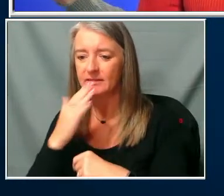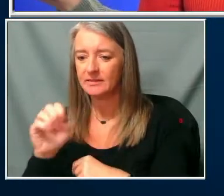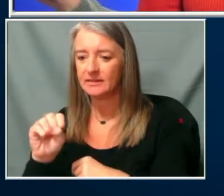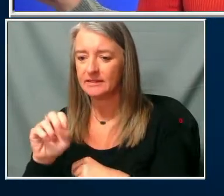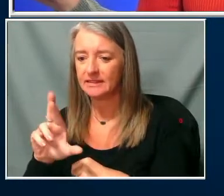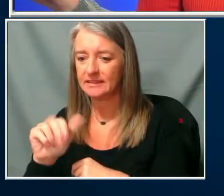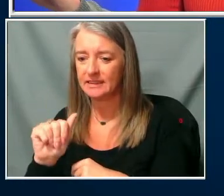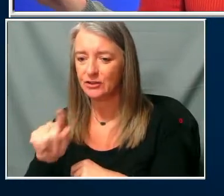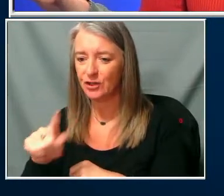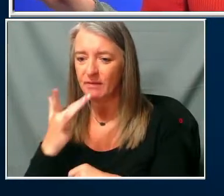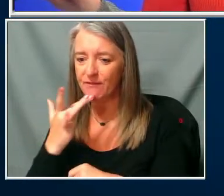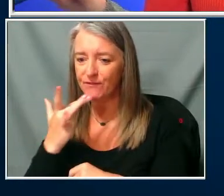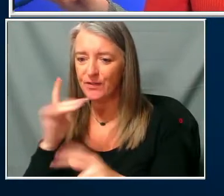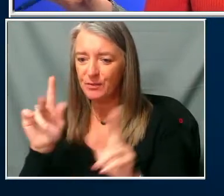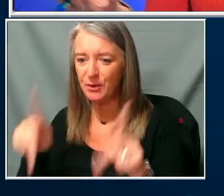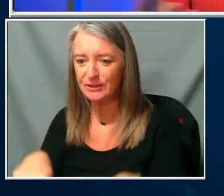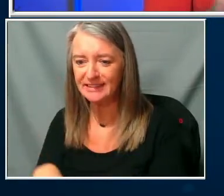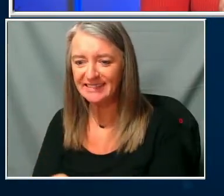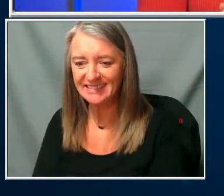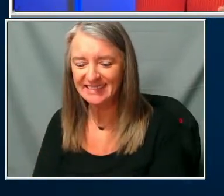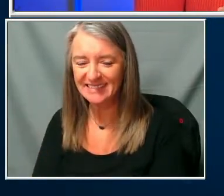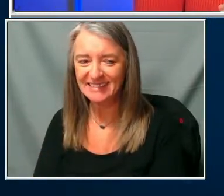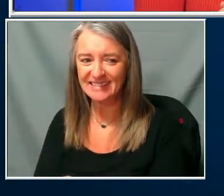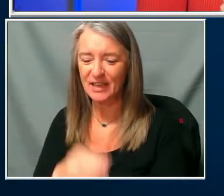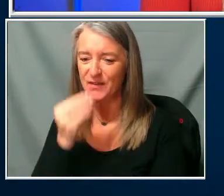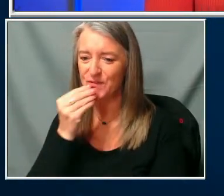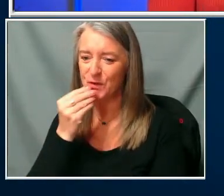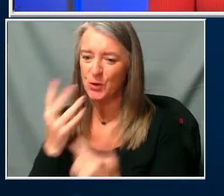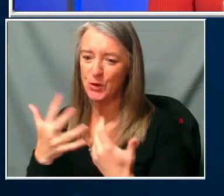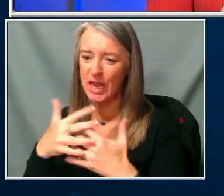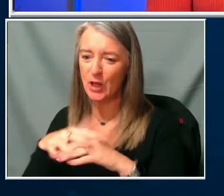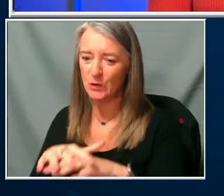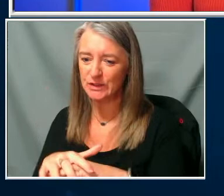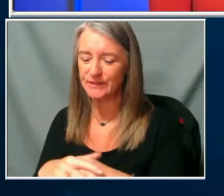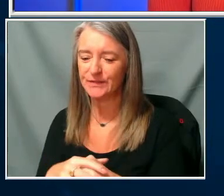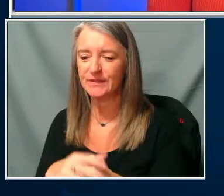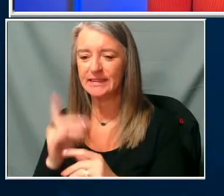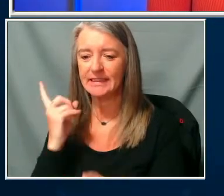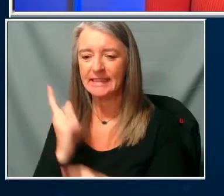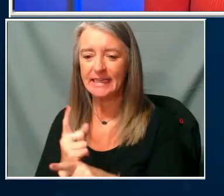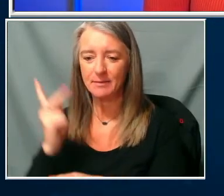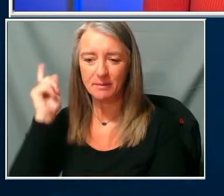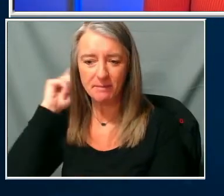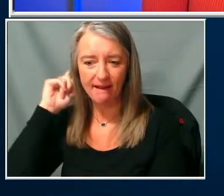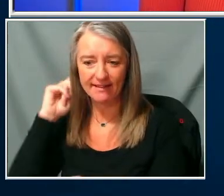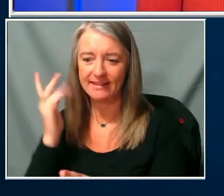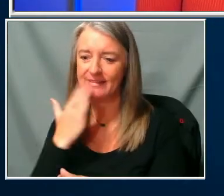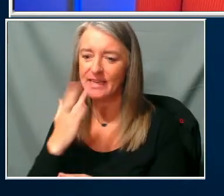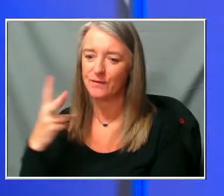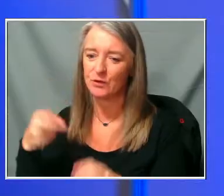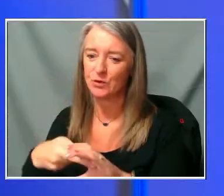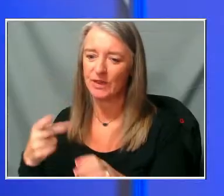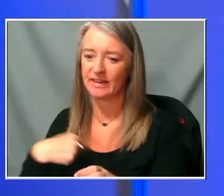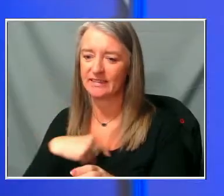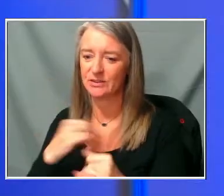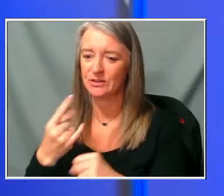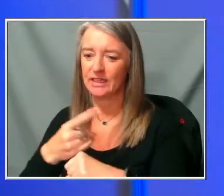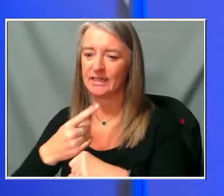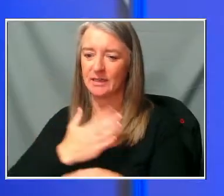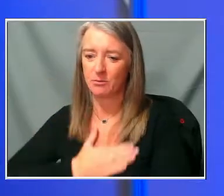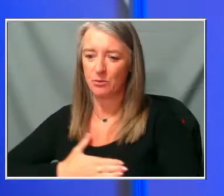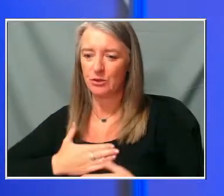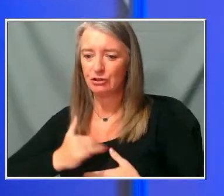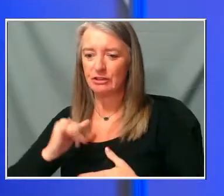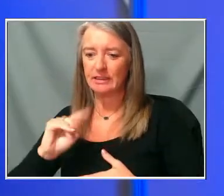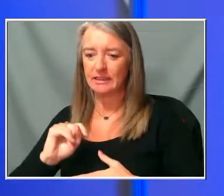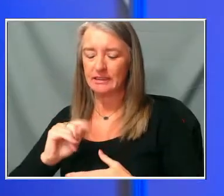favorite guest. I love that. Yay. So food inclusive. Okay, let's keep that in mind. Sarah, thank you so much for joining us. We appreciate it. Okay, we